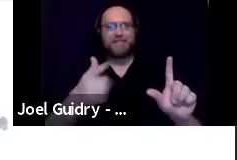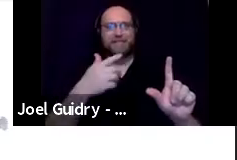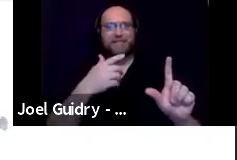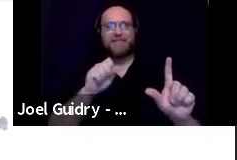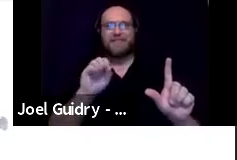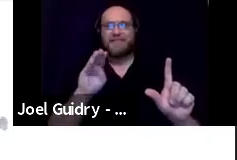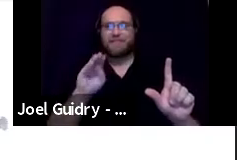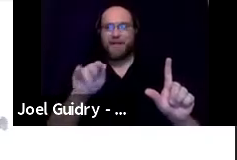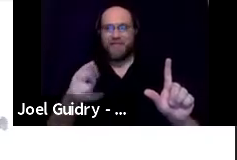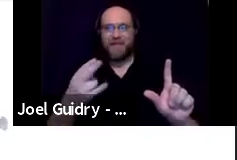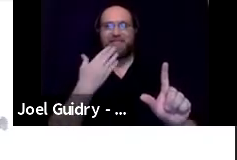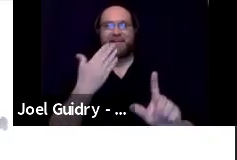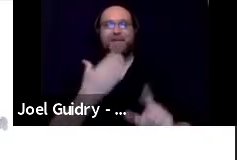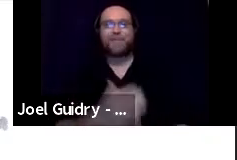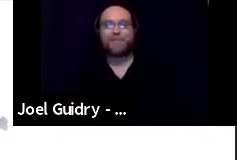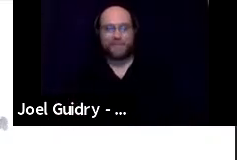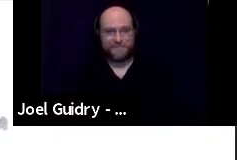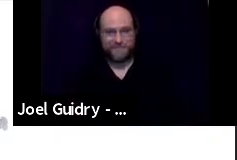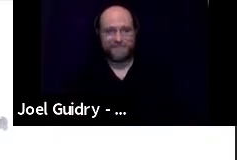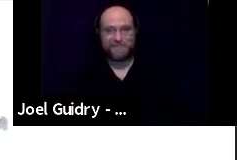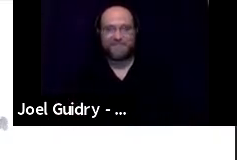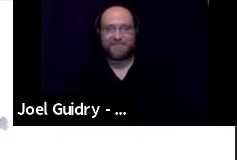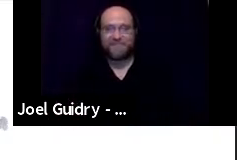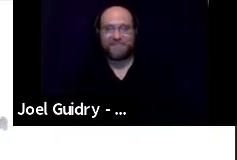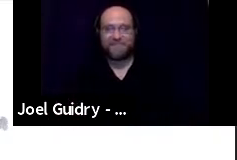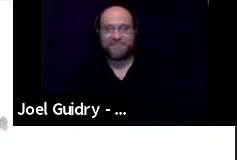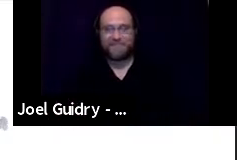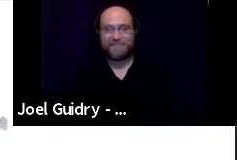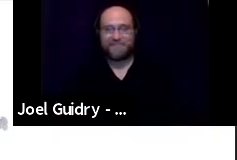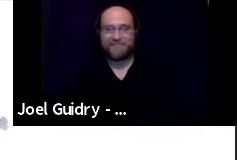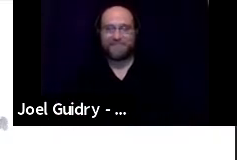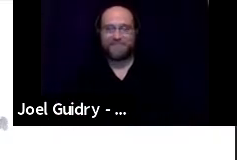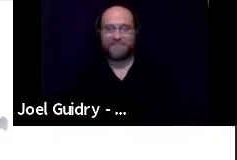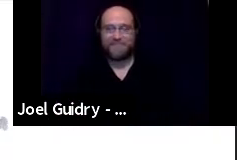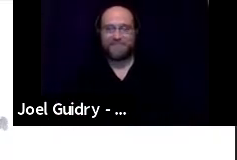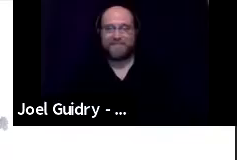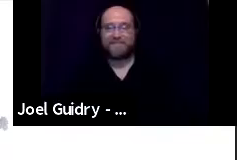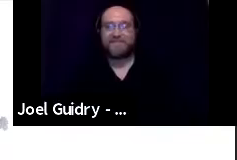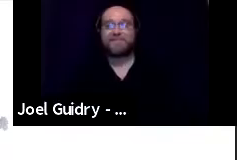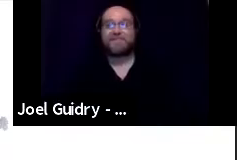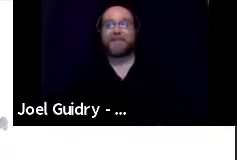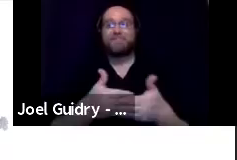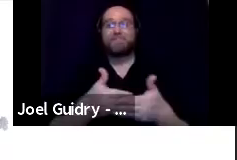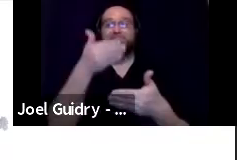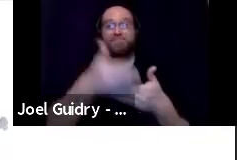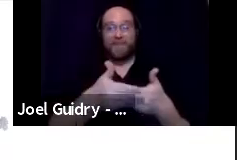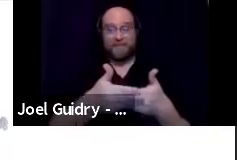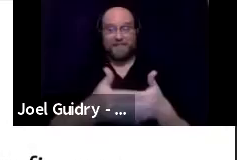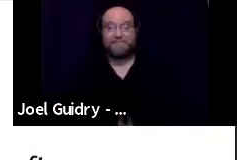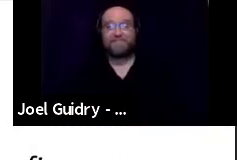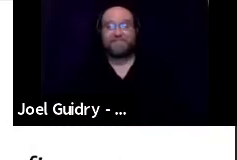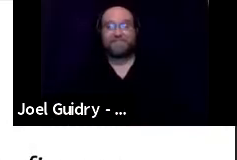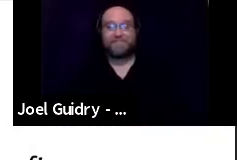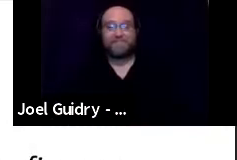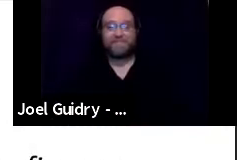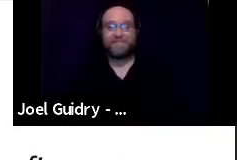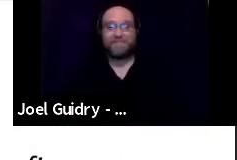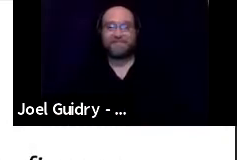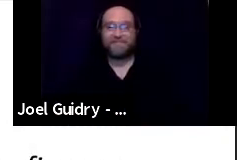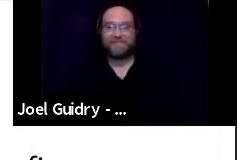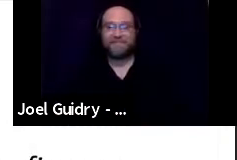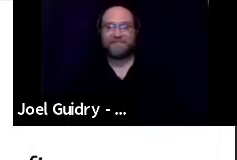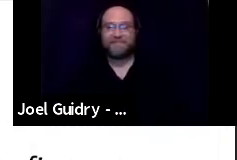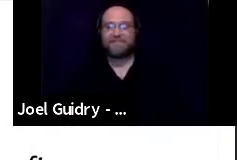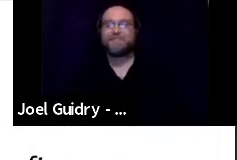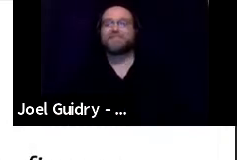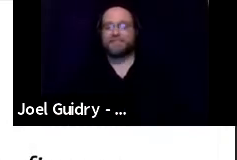All right, thank you. Next slide. Okay,